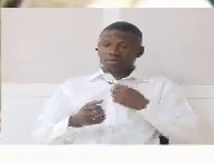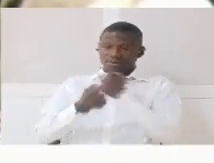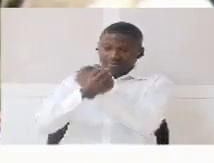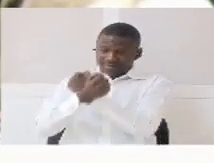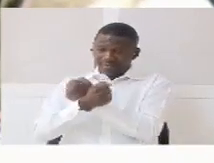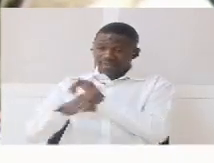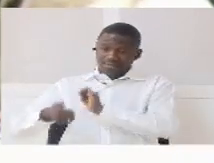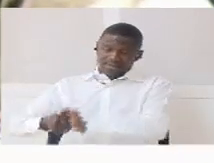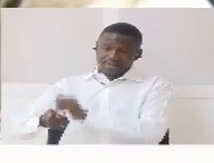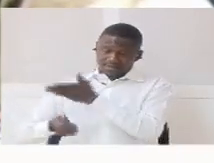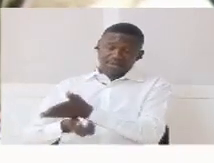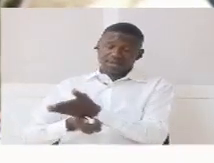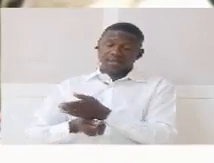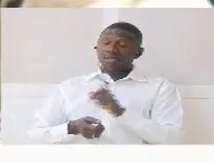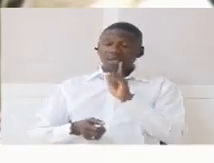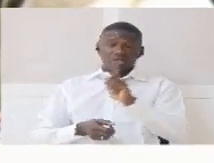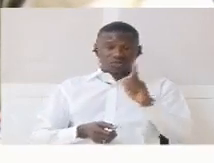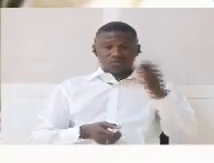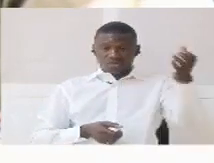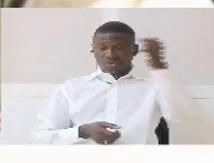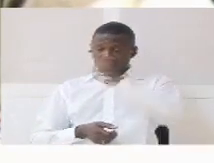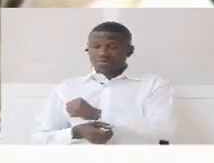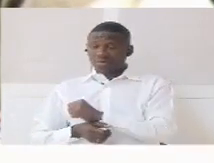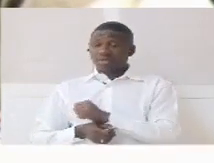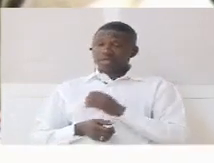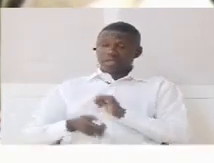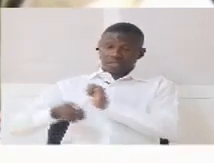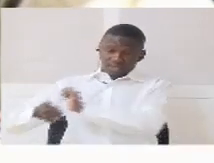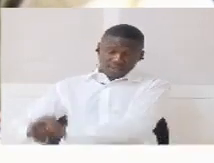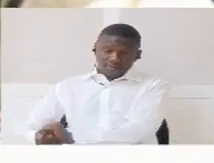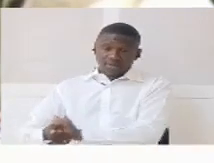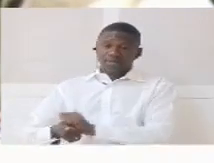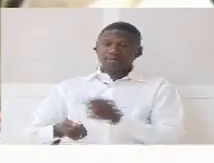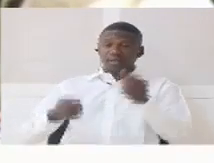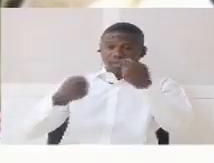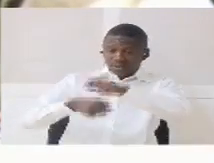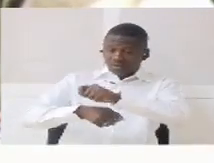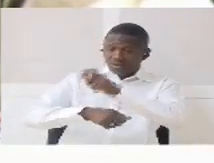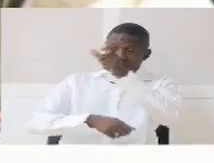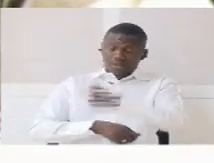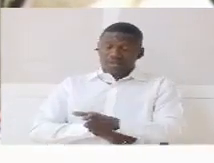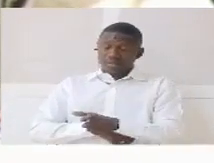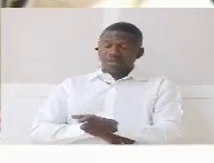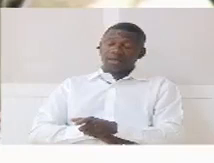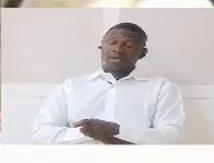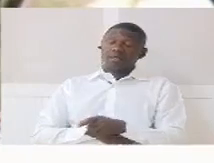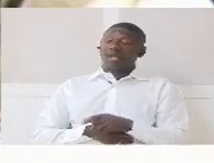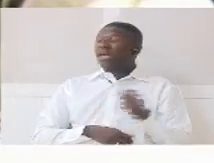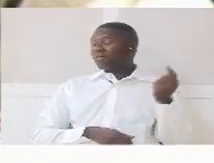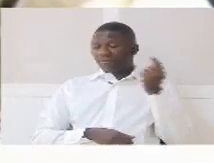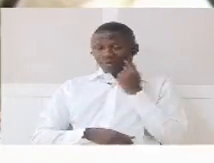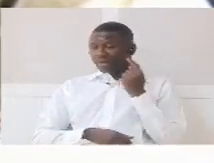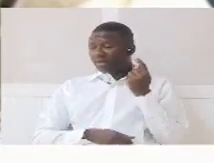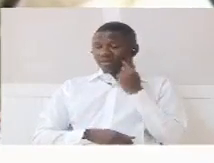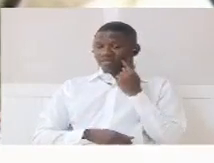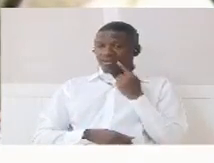one of them that comes to the prison as a detainee. As a convict. As a remand prisoner. Or on remand. Every day.